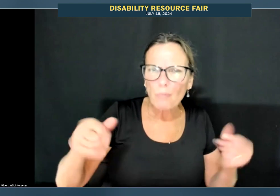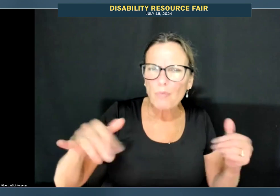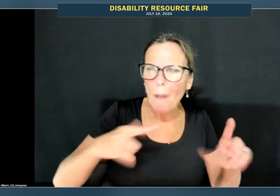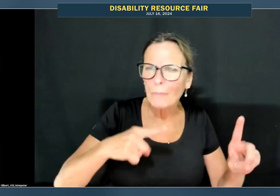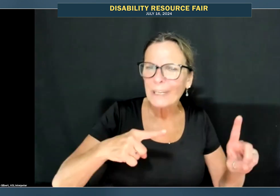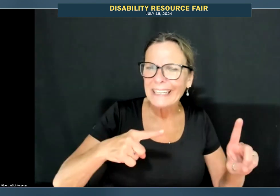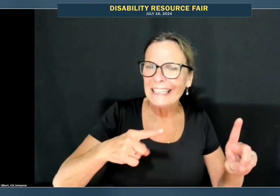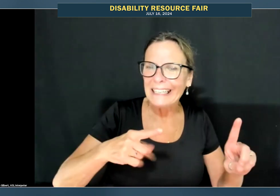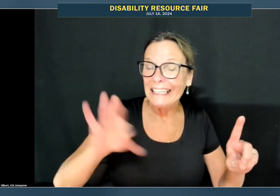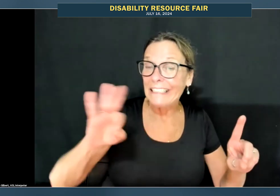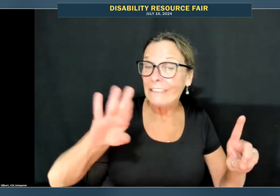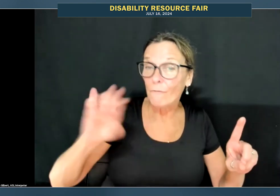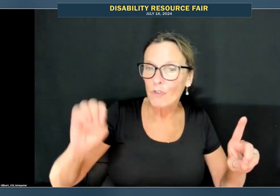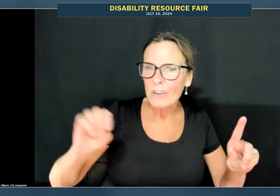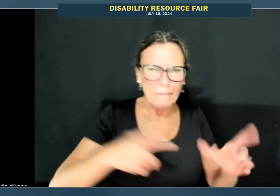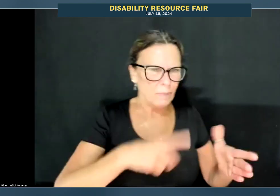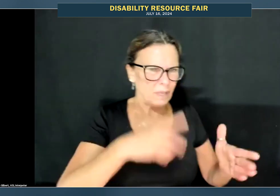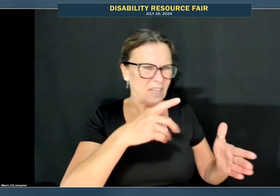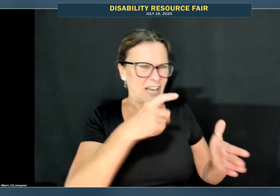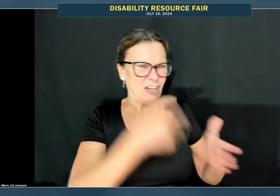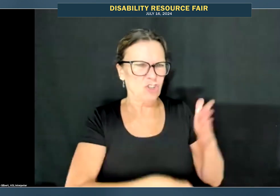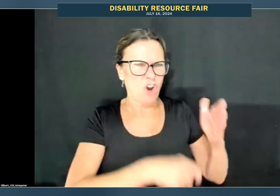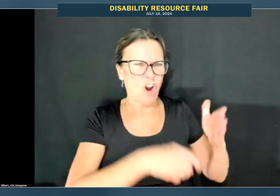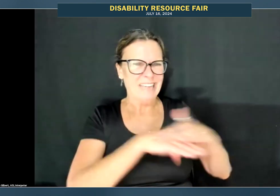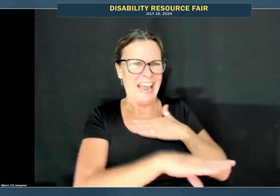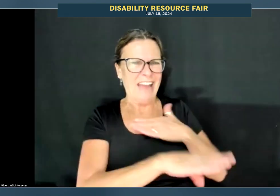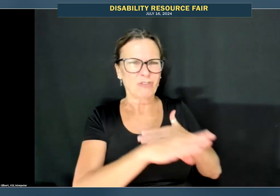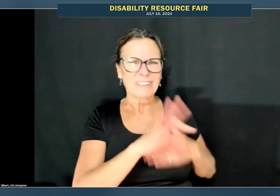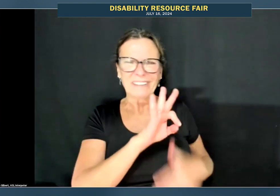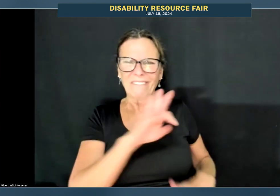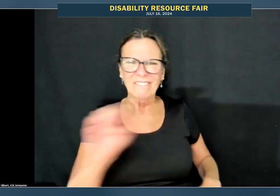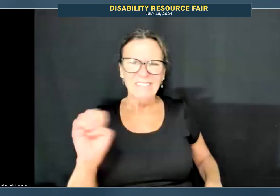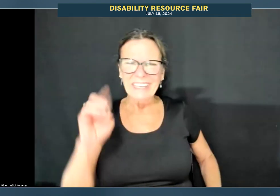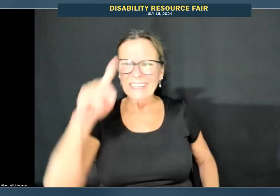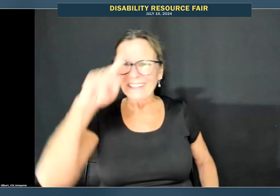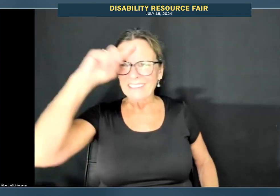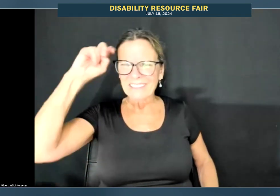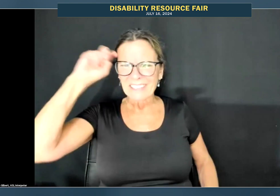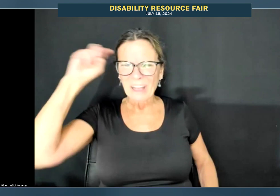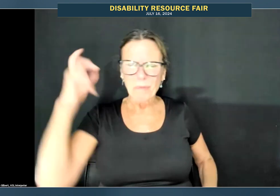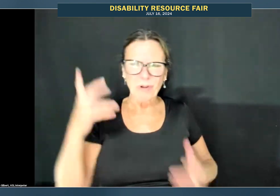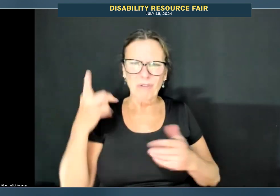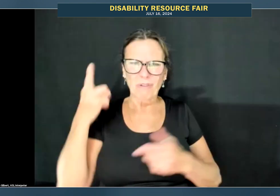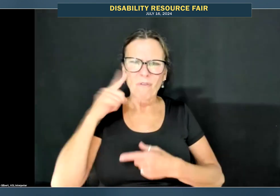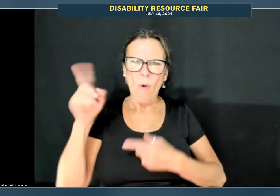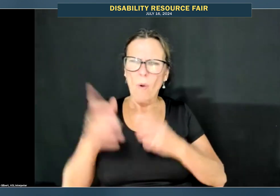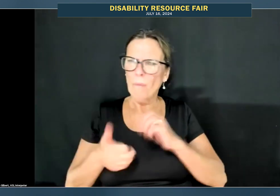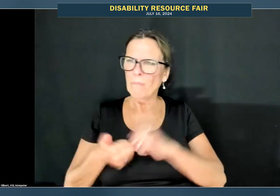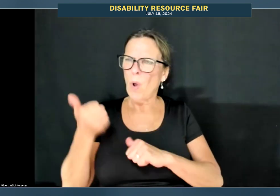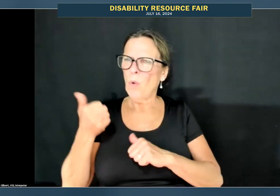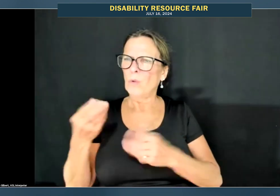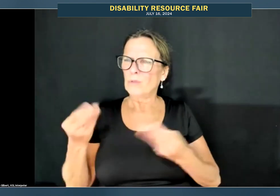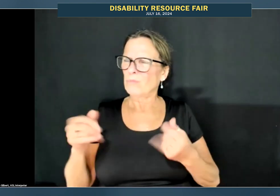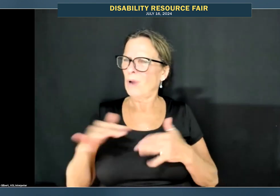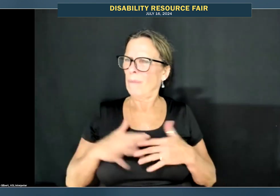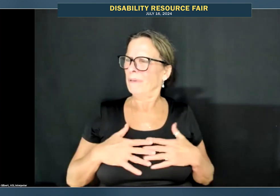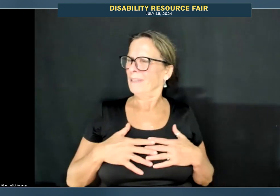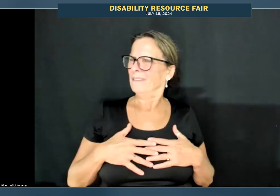And they charge entrance fees usually only in the summer for most properties. So entrance fees